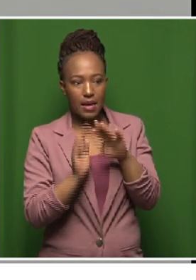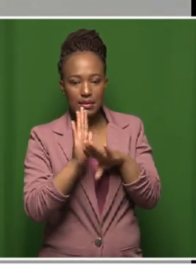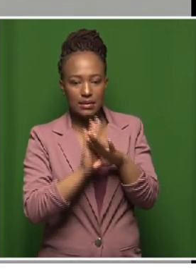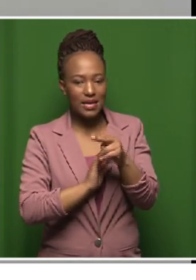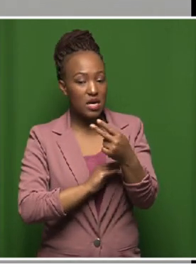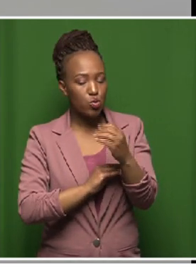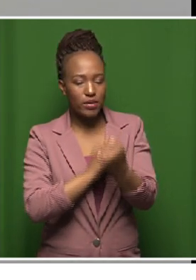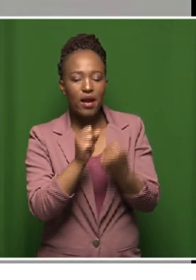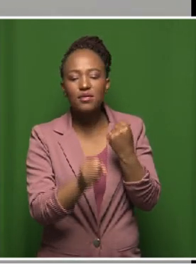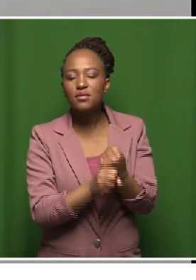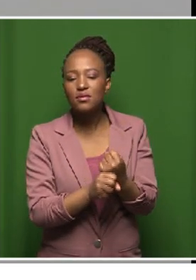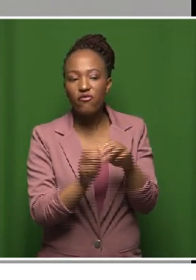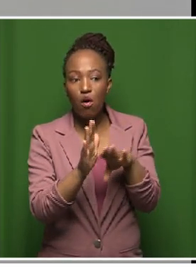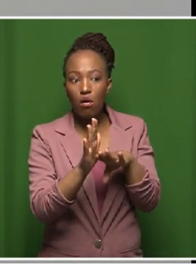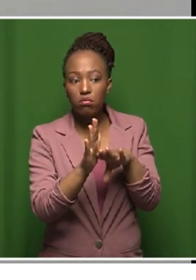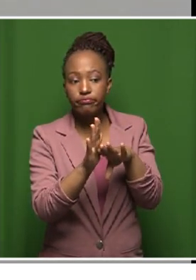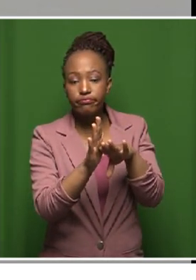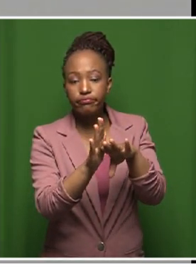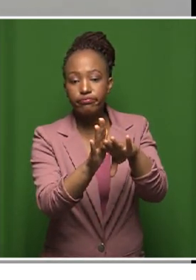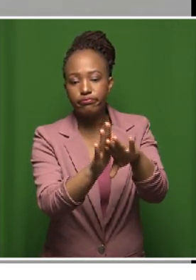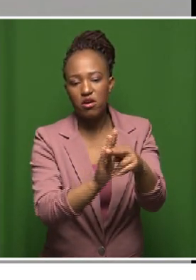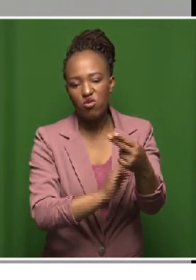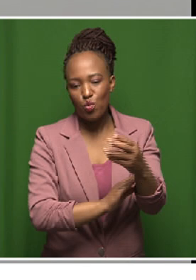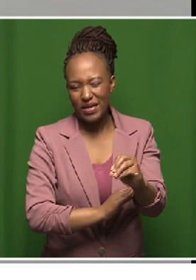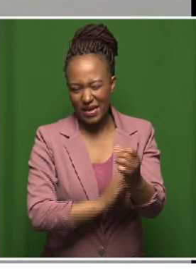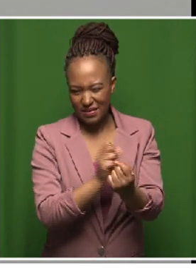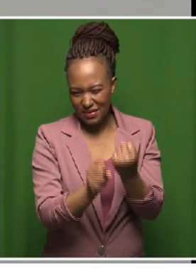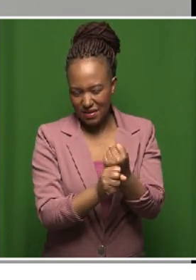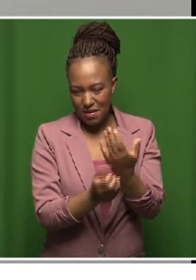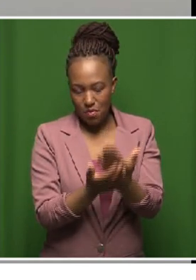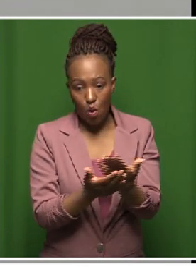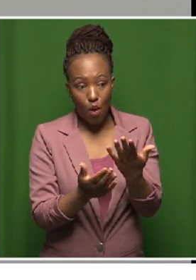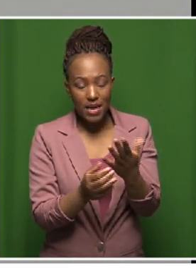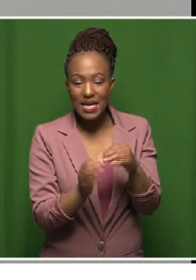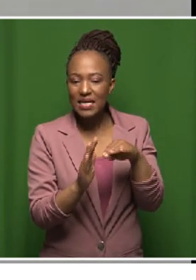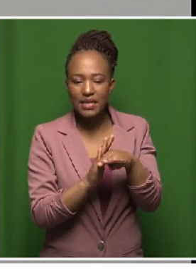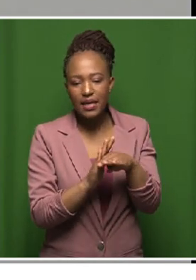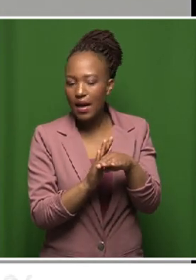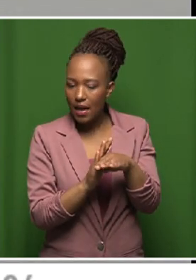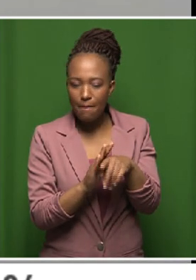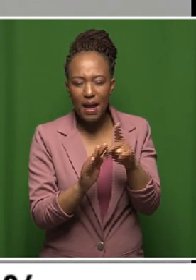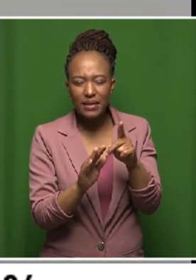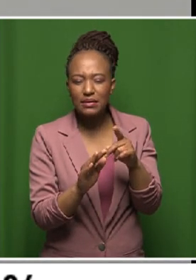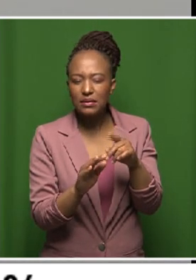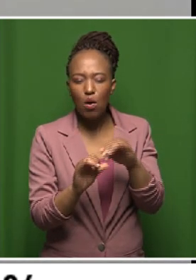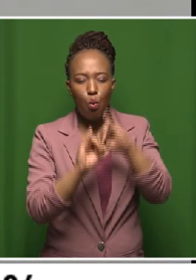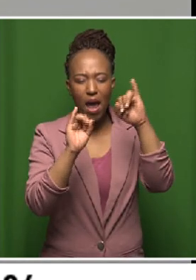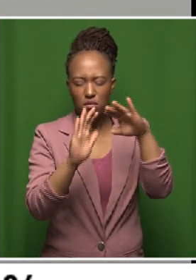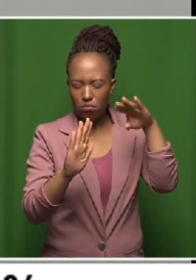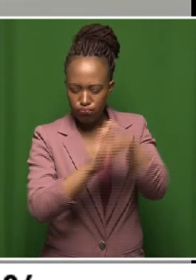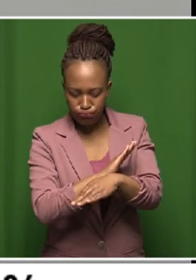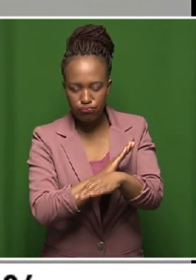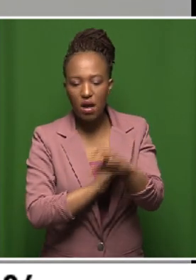years or so ago. We were in a recession already. This is not a recession, this is a deep, deep depression. But yes, I think we've hit the